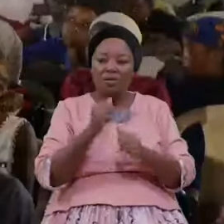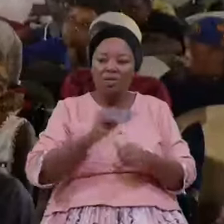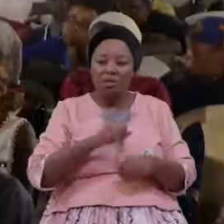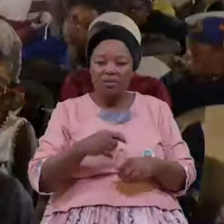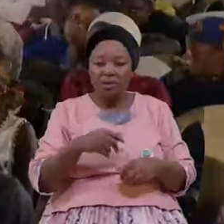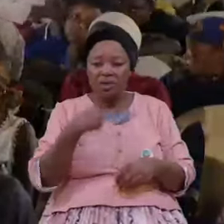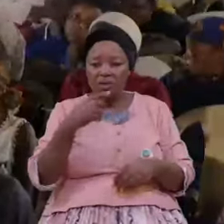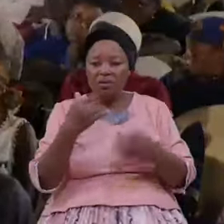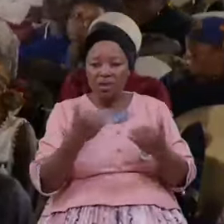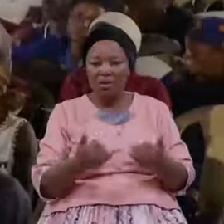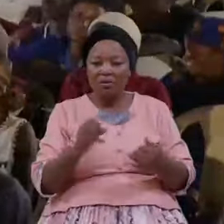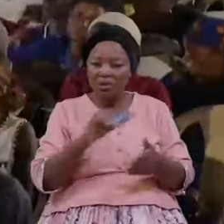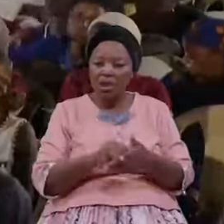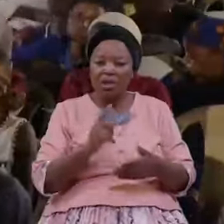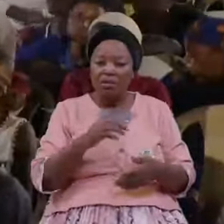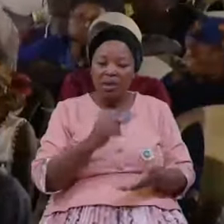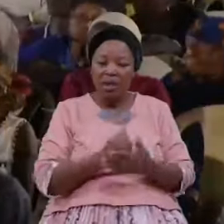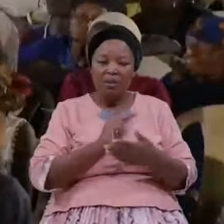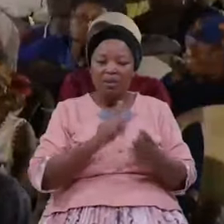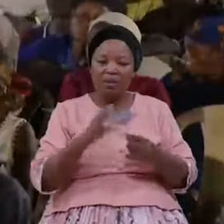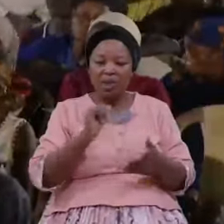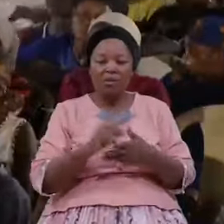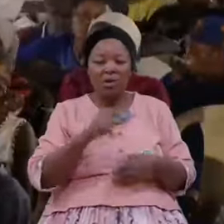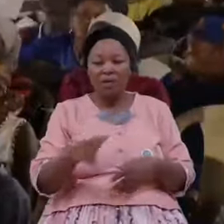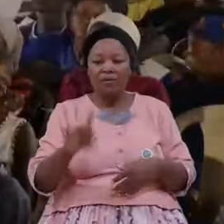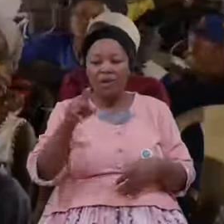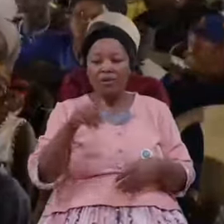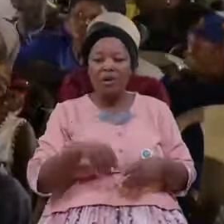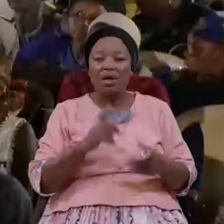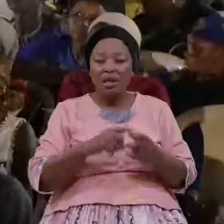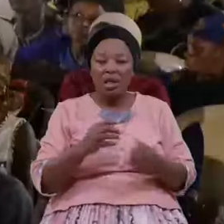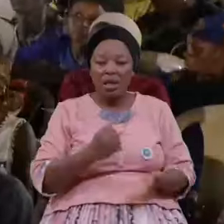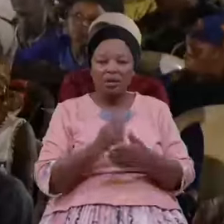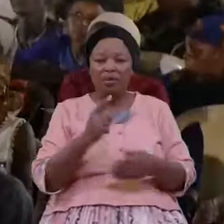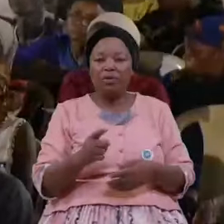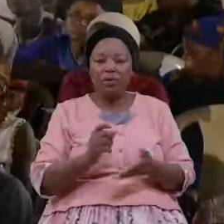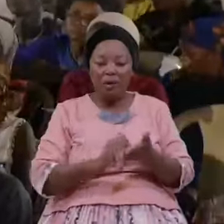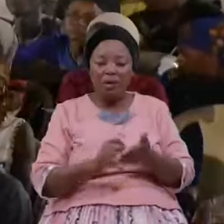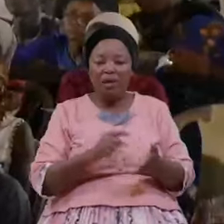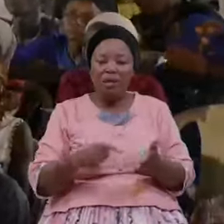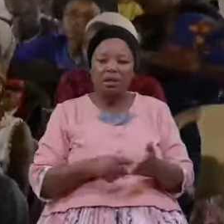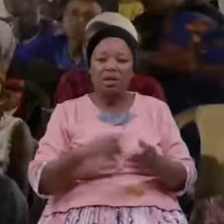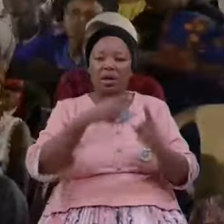so that we can be able to locate you. Write this WhatsApp number,